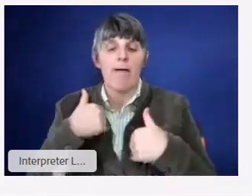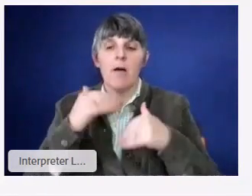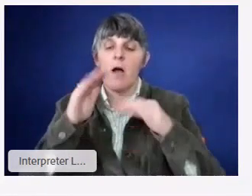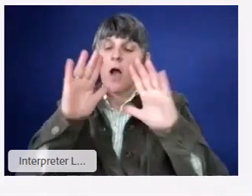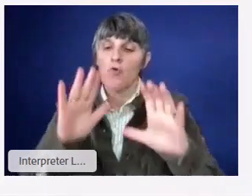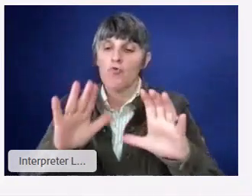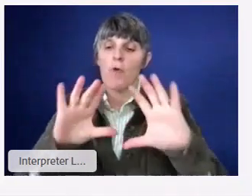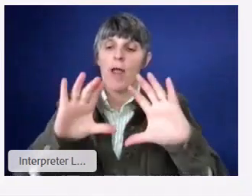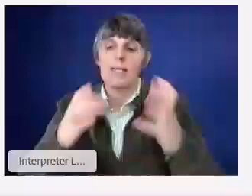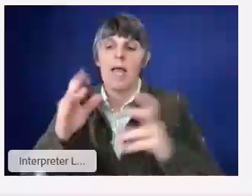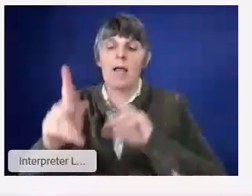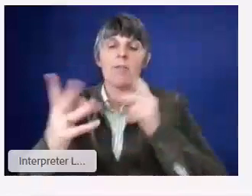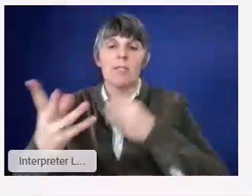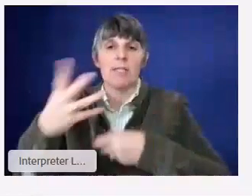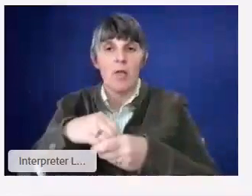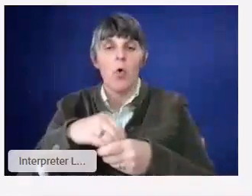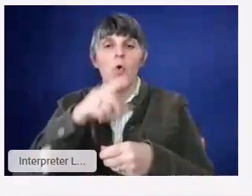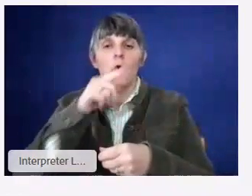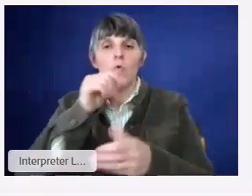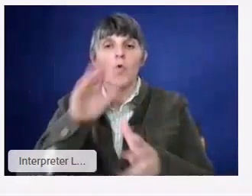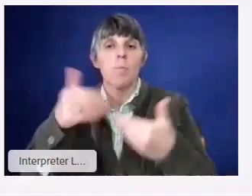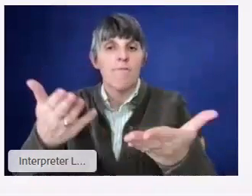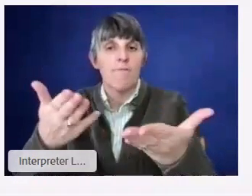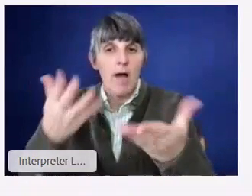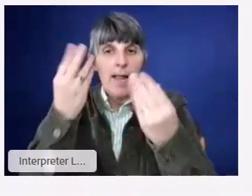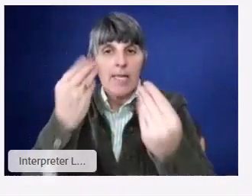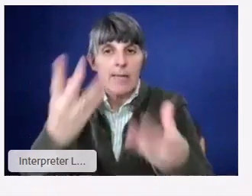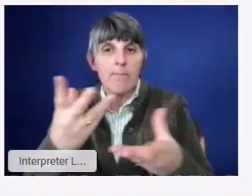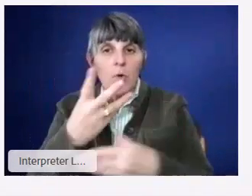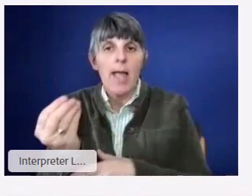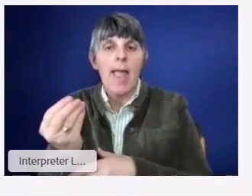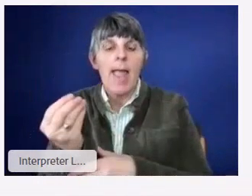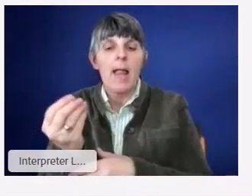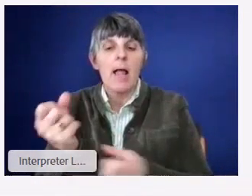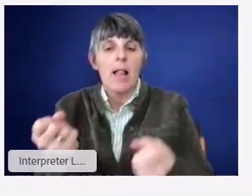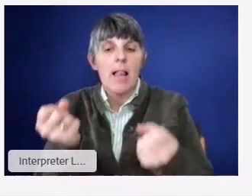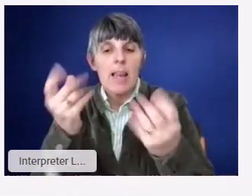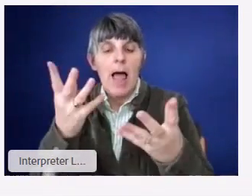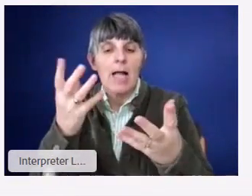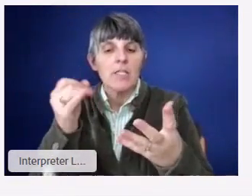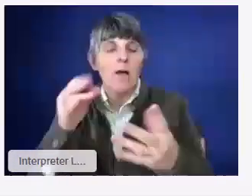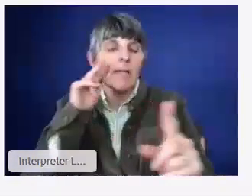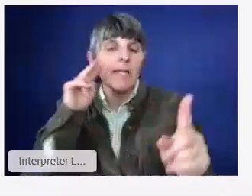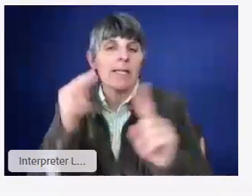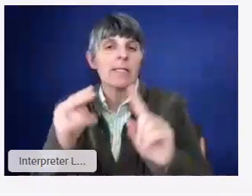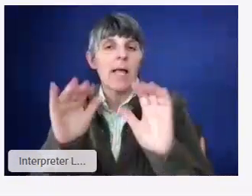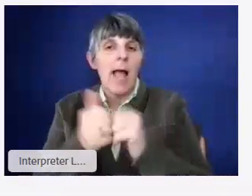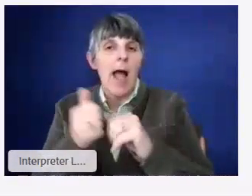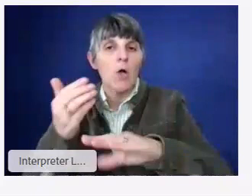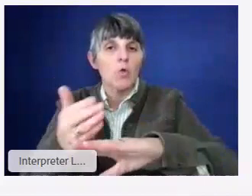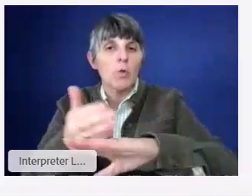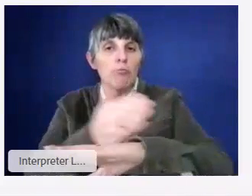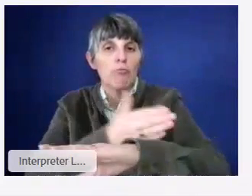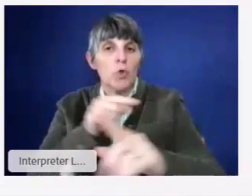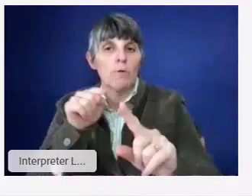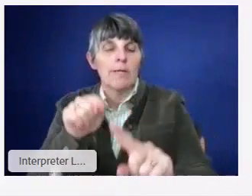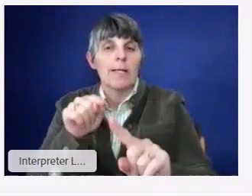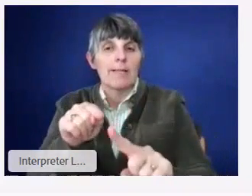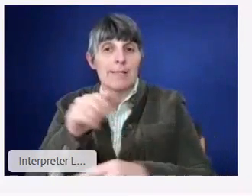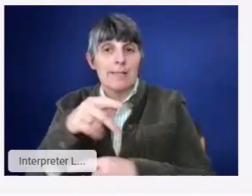of stakeholders who have provided input and lots of insight into how to improve this